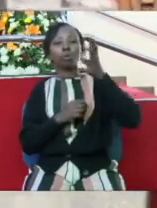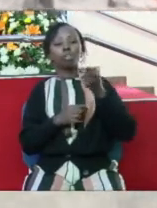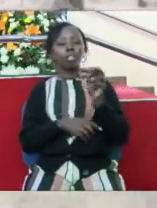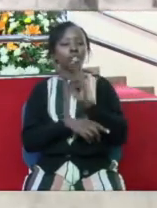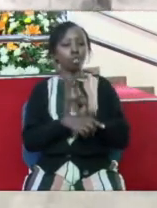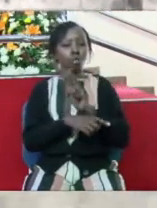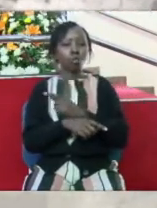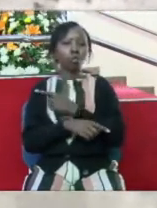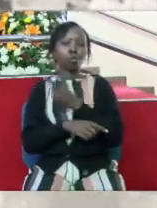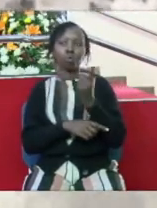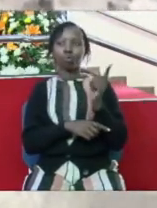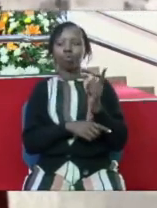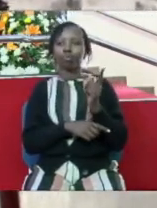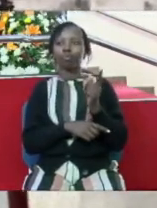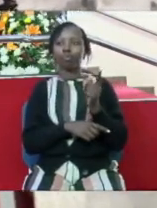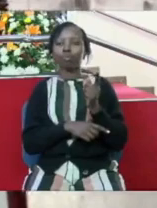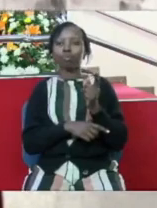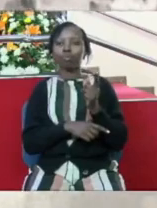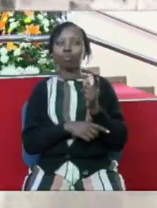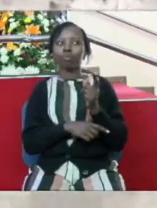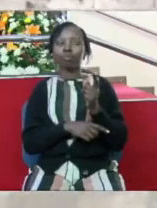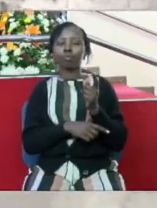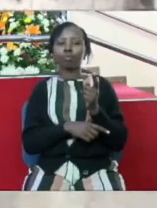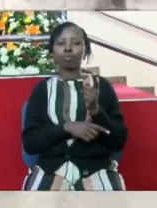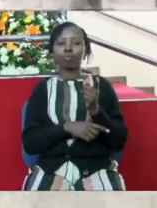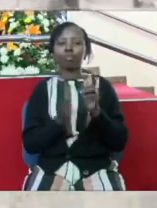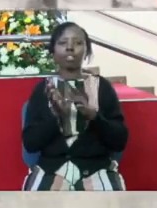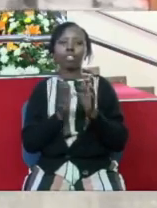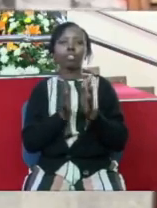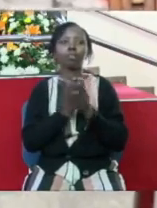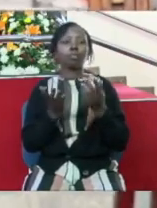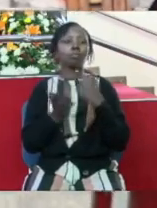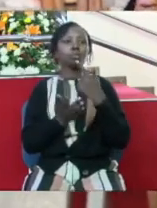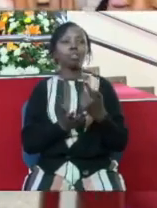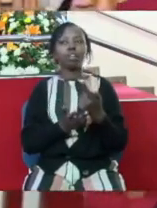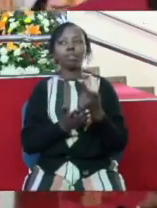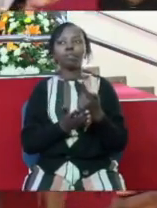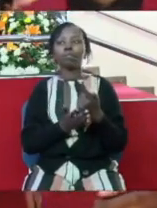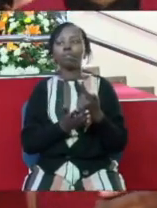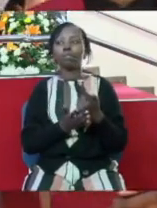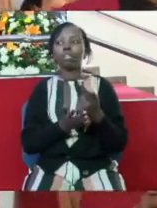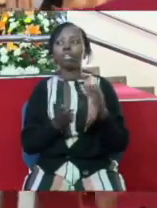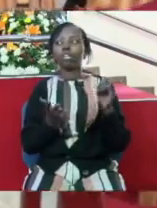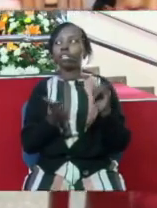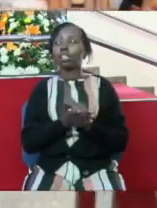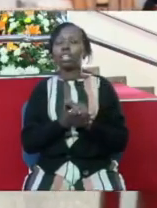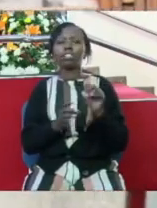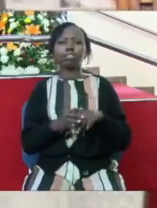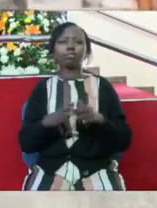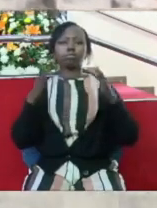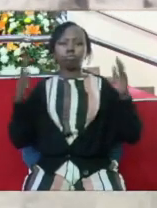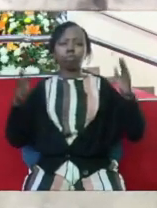katika chombo kipekee. Because he says in that in the book of Timothy. Anasema katika Timotheo that in a big house there